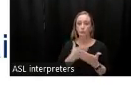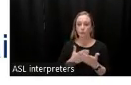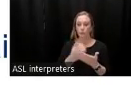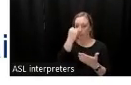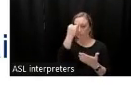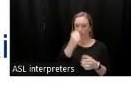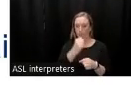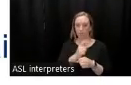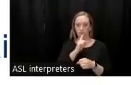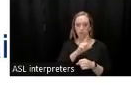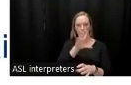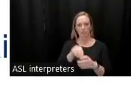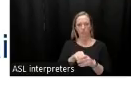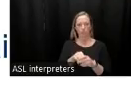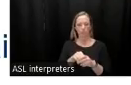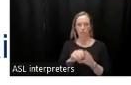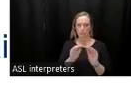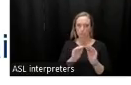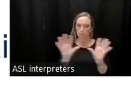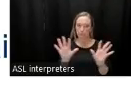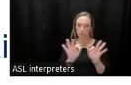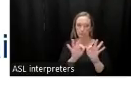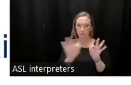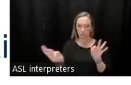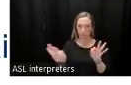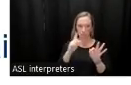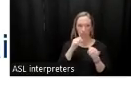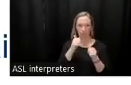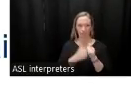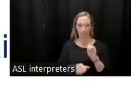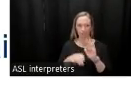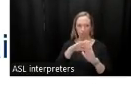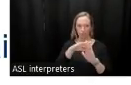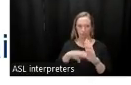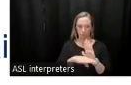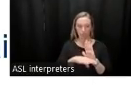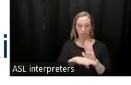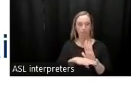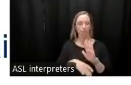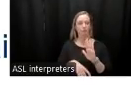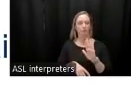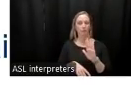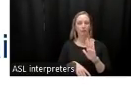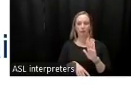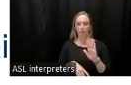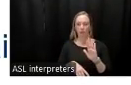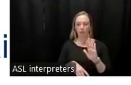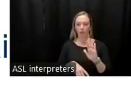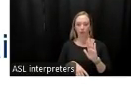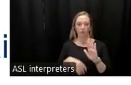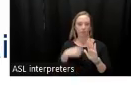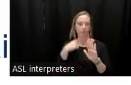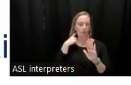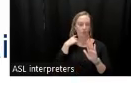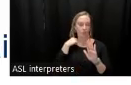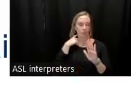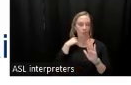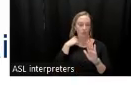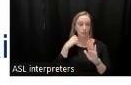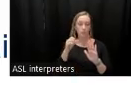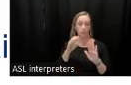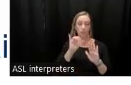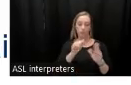include explicit statements in each of these sections that tie the